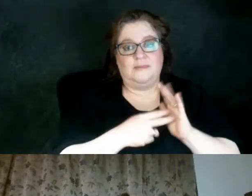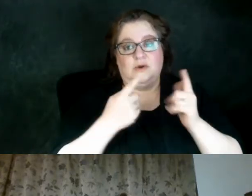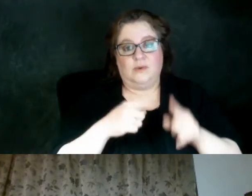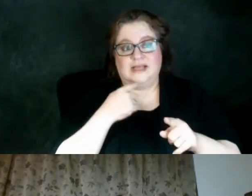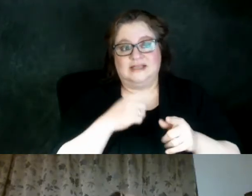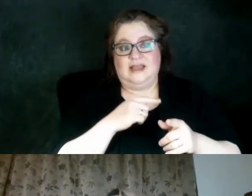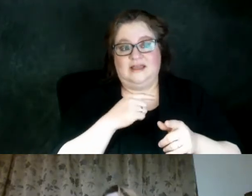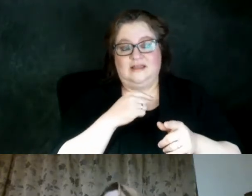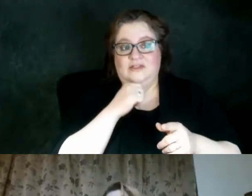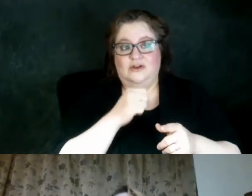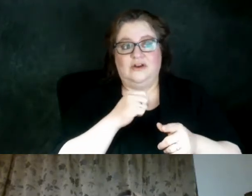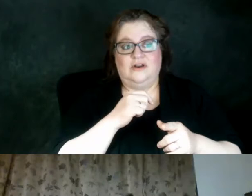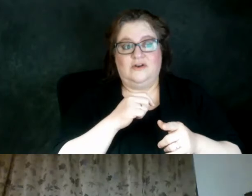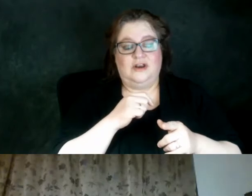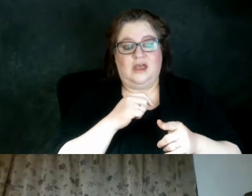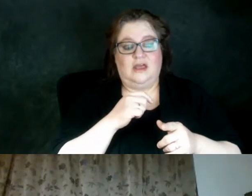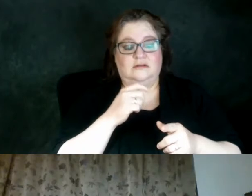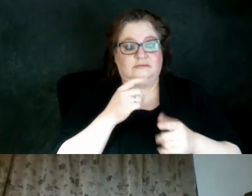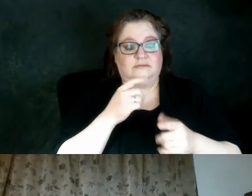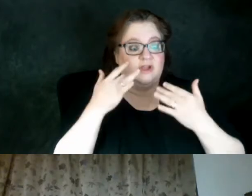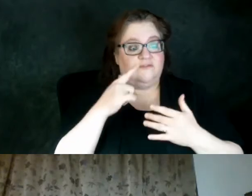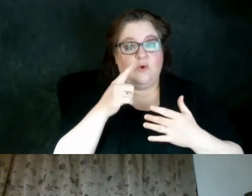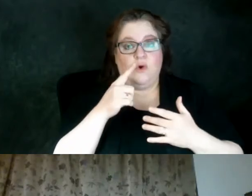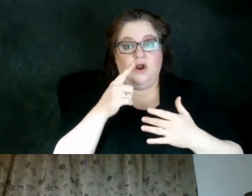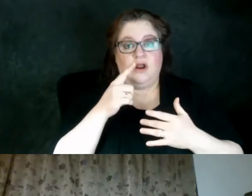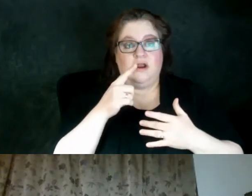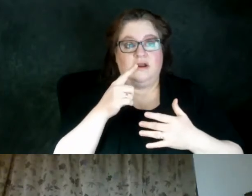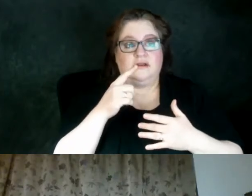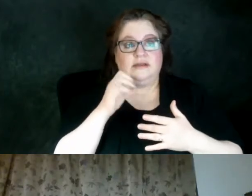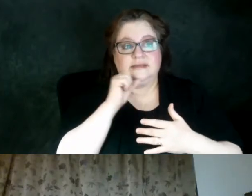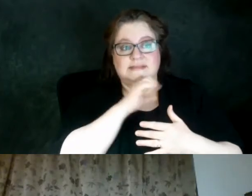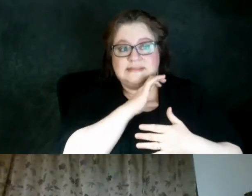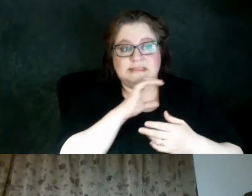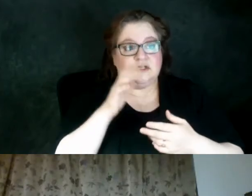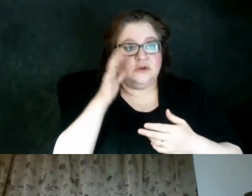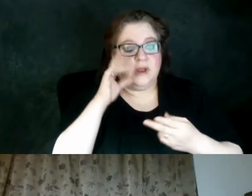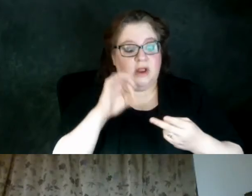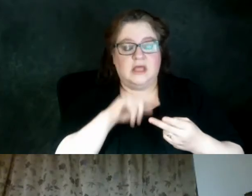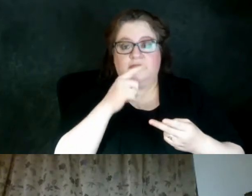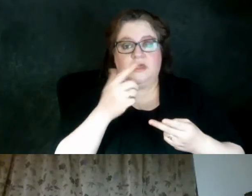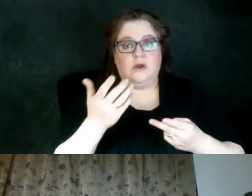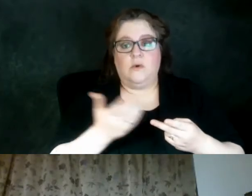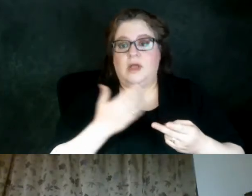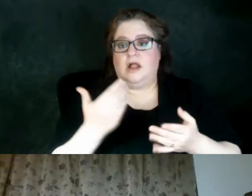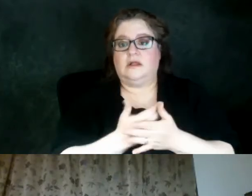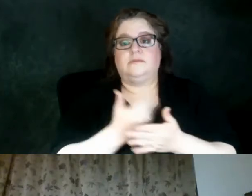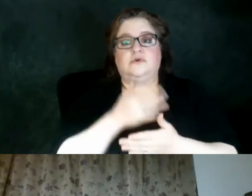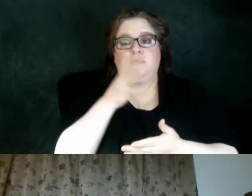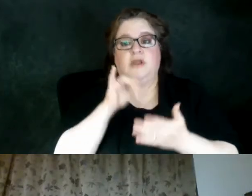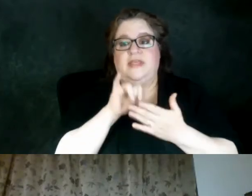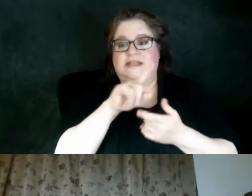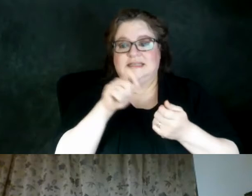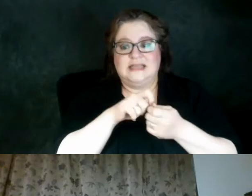friendly to senior parents and do not welcome new parents. This is exactly how it came in.